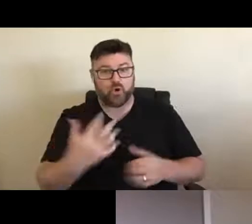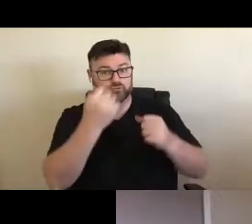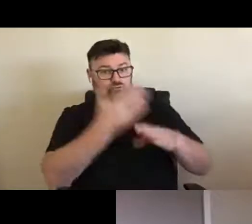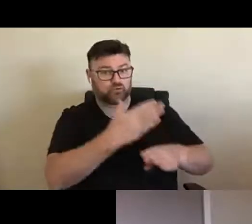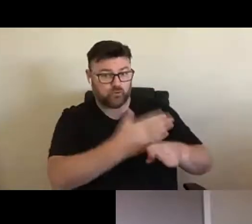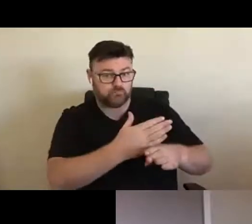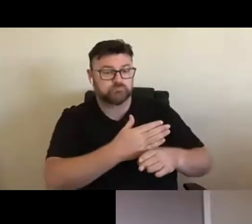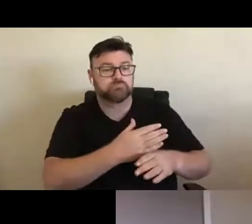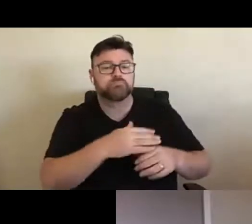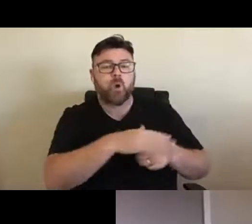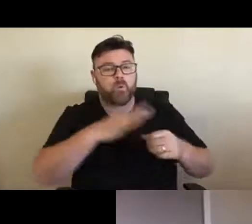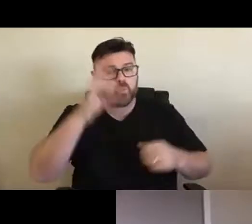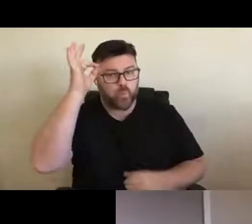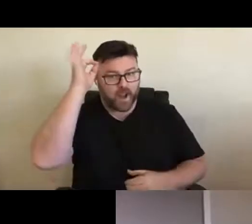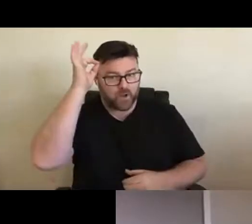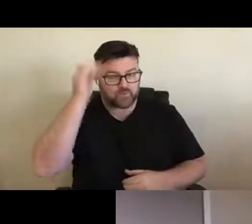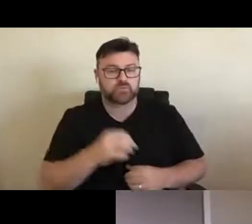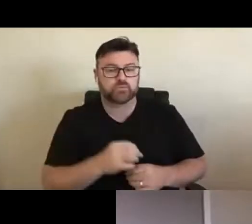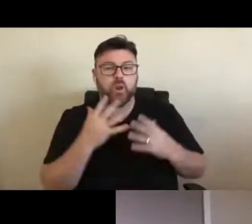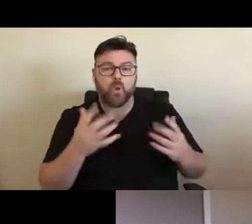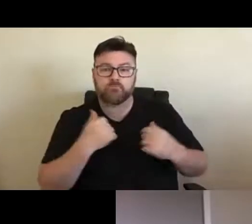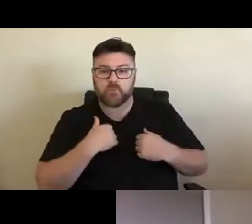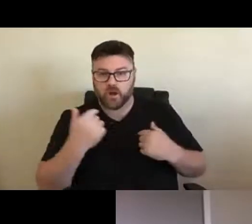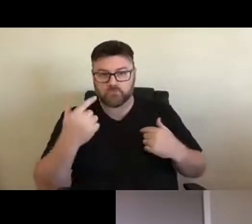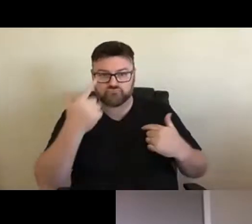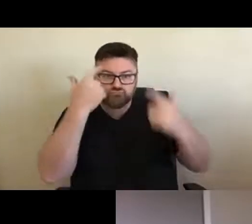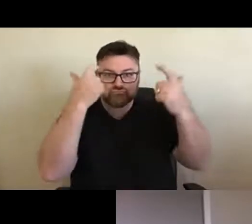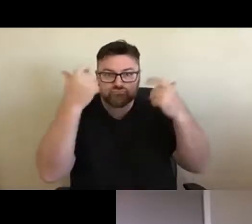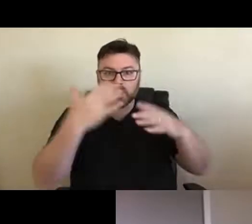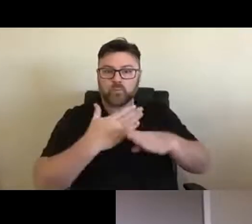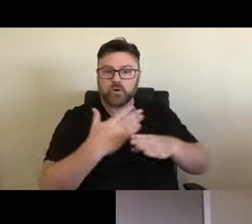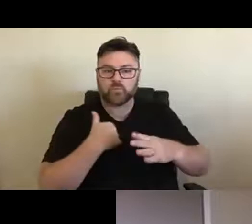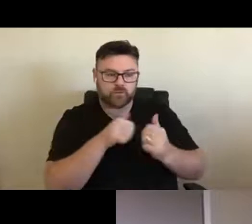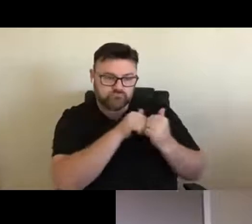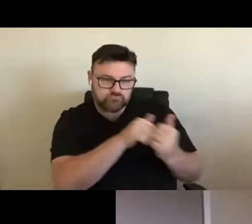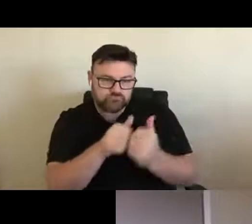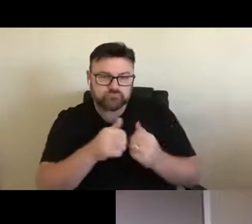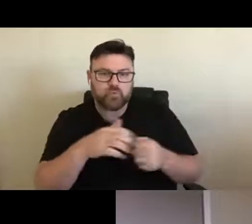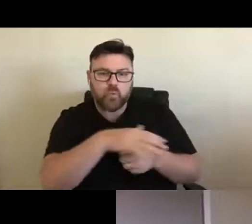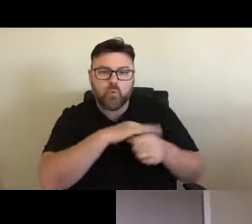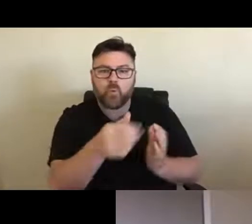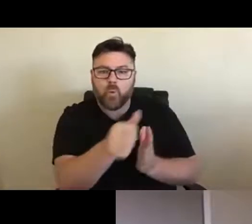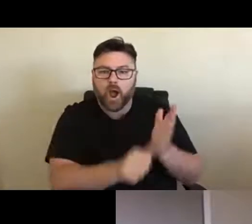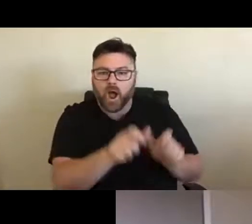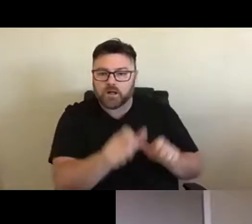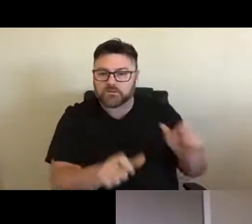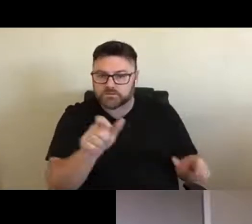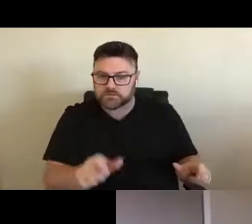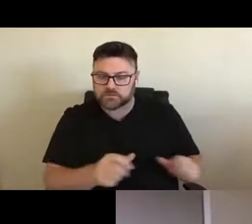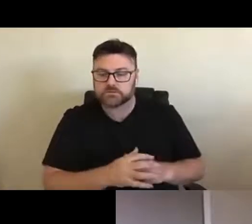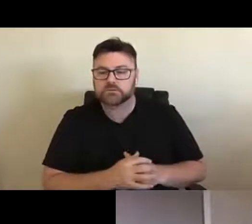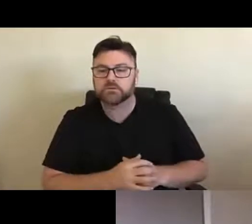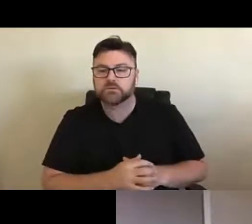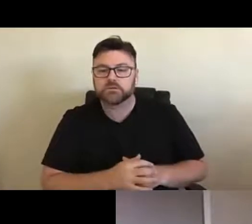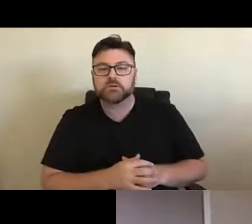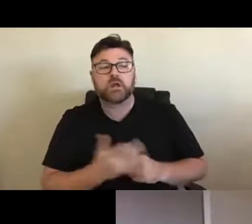my region, and lots of my creative collaborations were with local artists before that moment. And you know, local